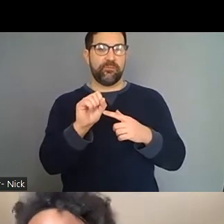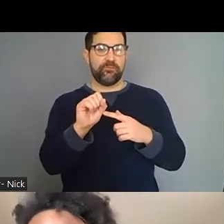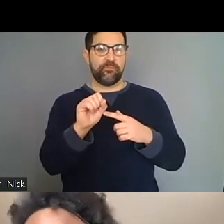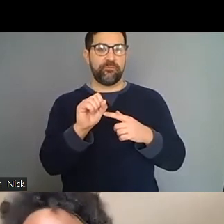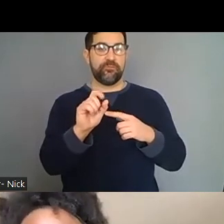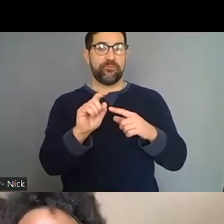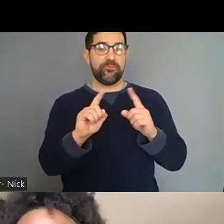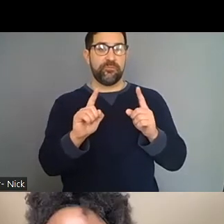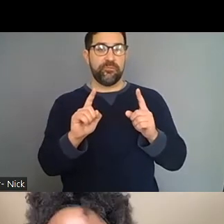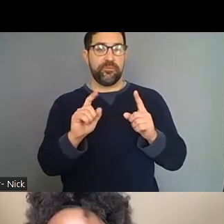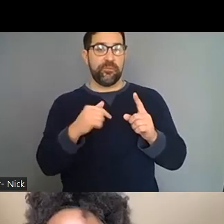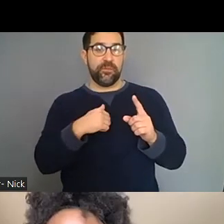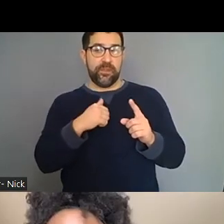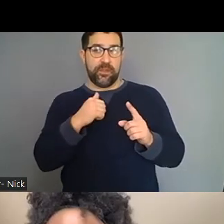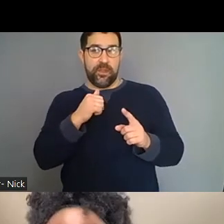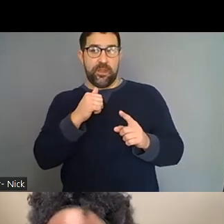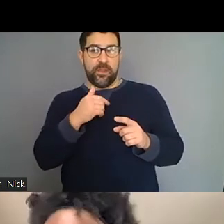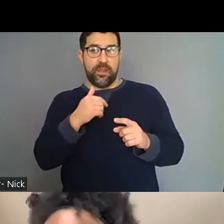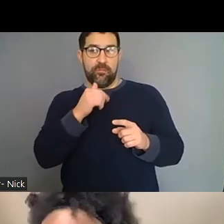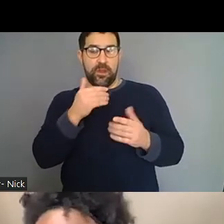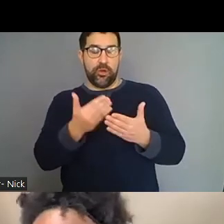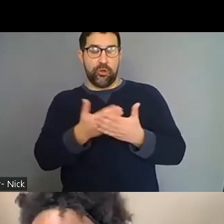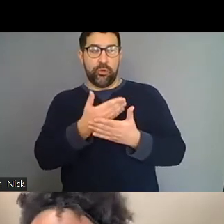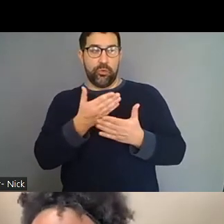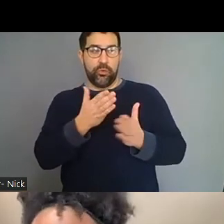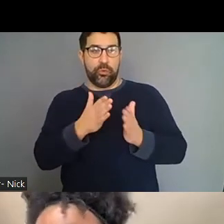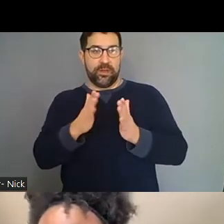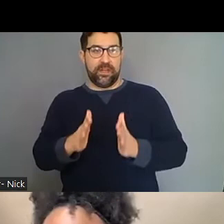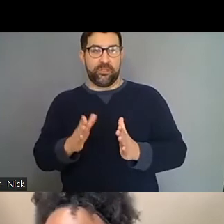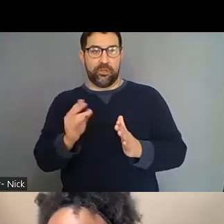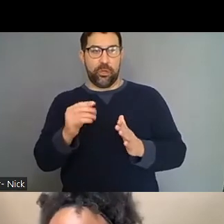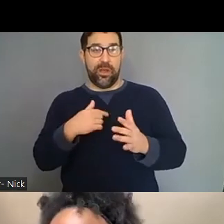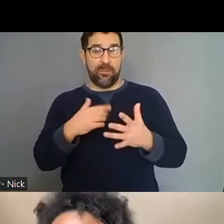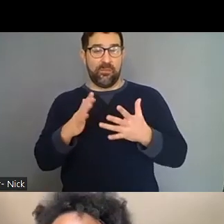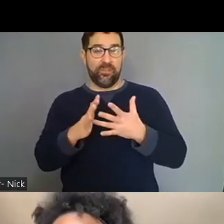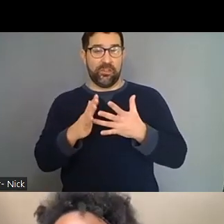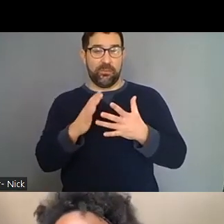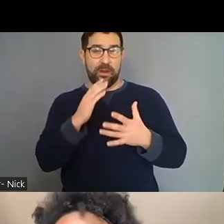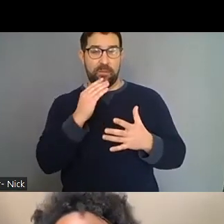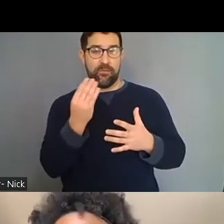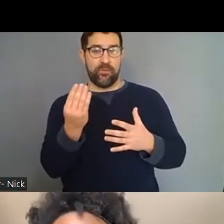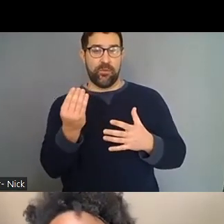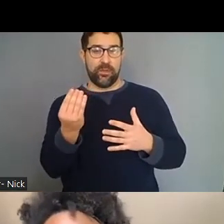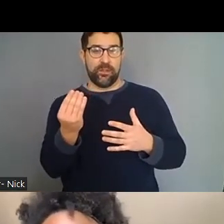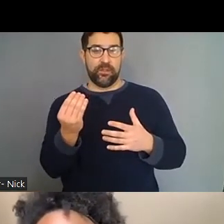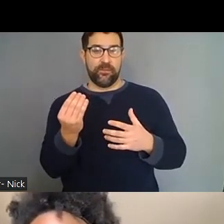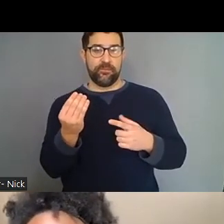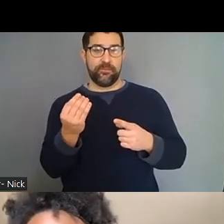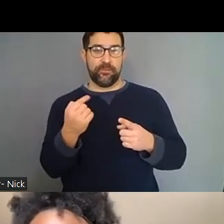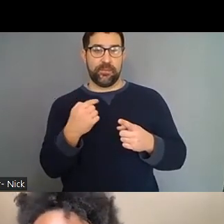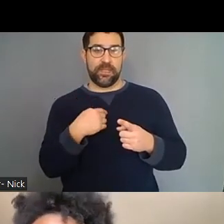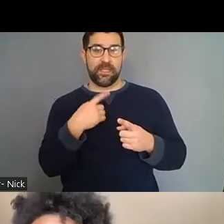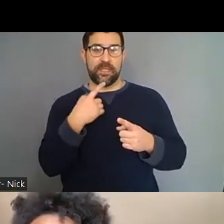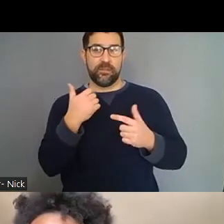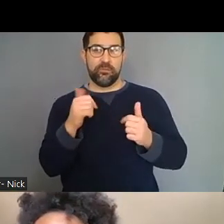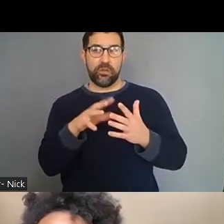But I'm not new to organizing, but even still, like, I'm a freshman and I'm only 14. So like I said, I'm trying to learn